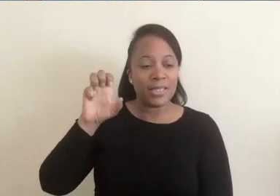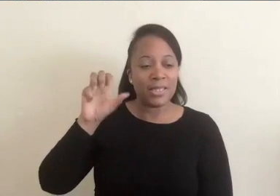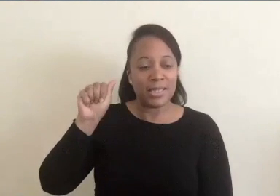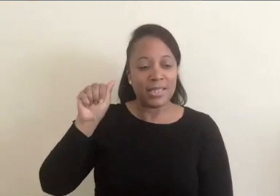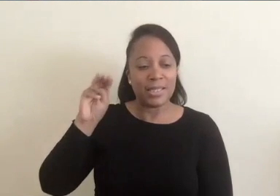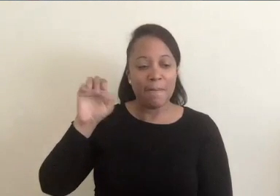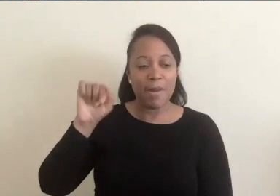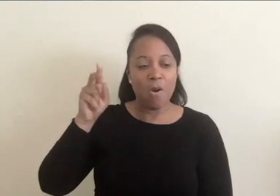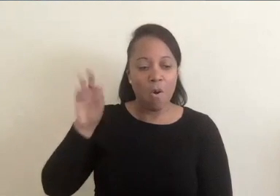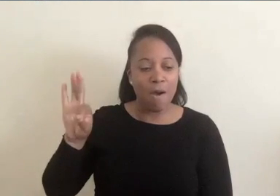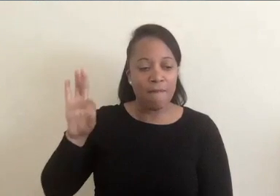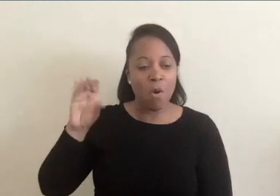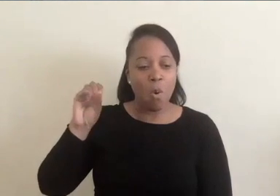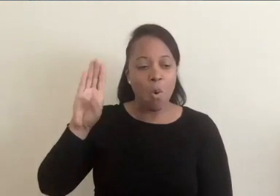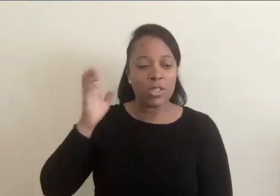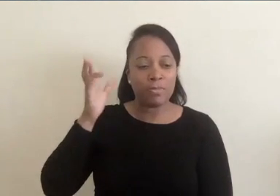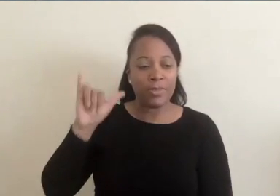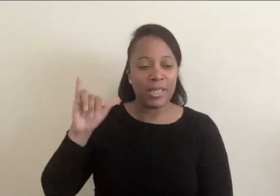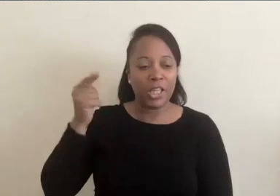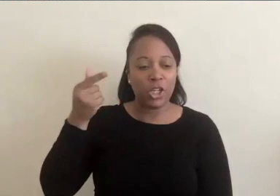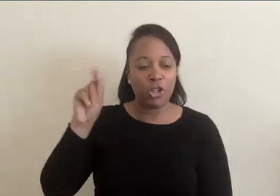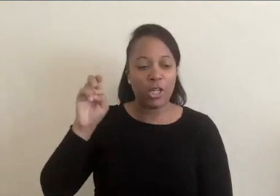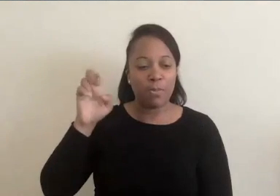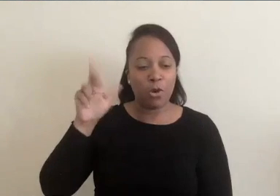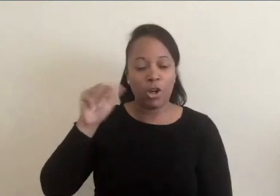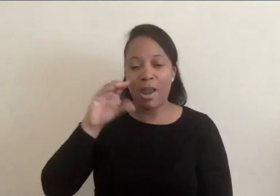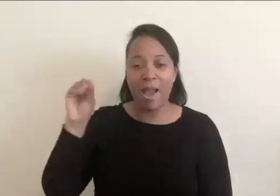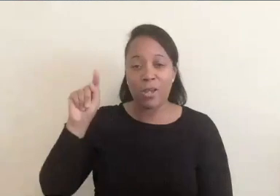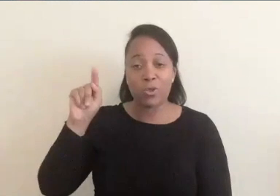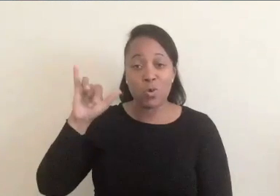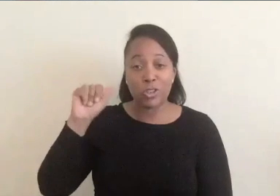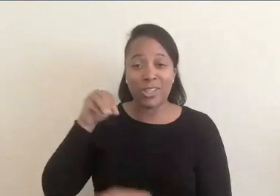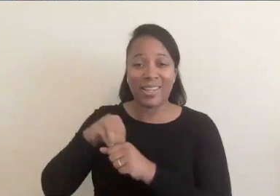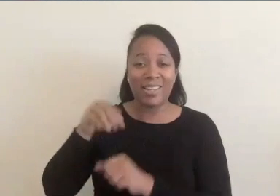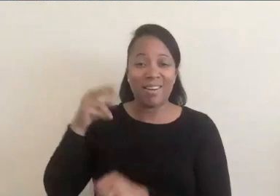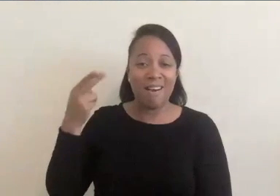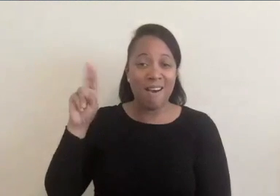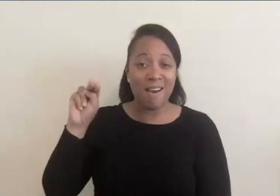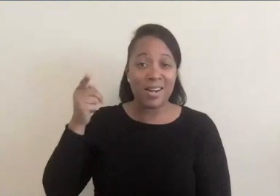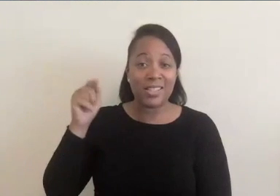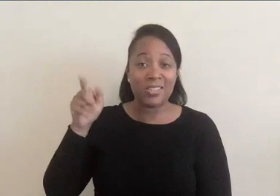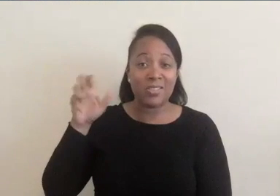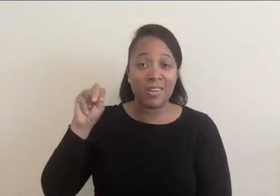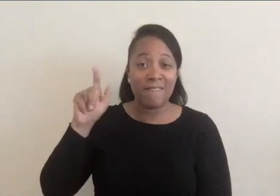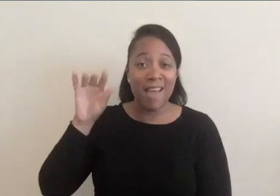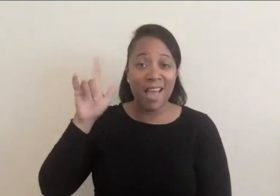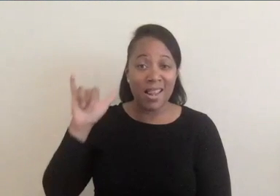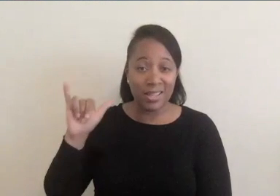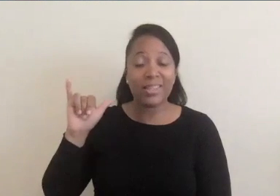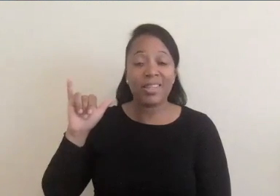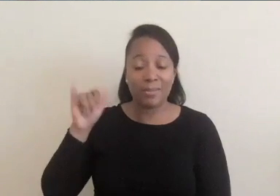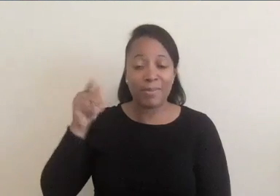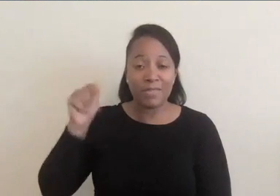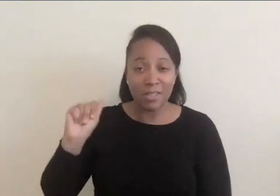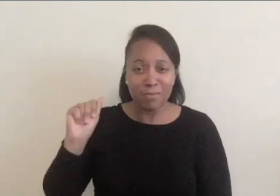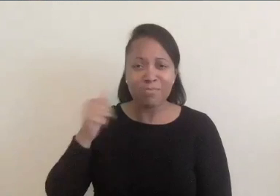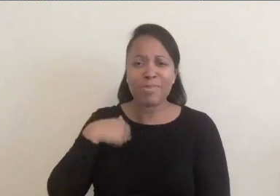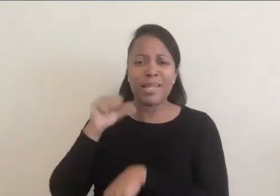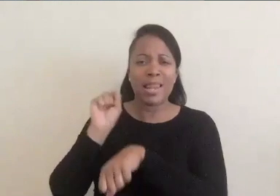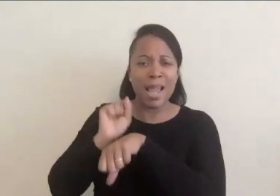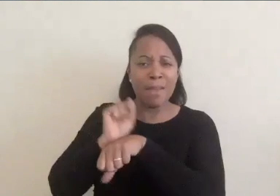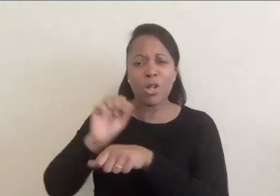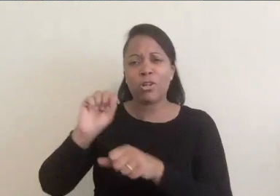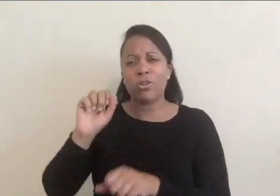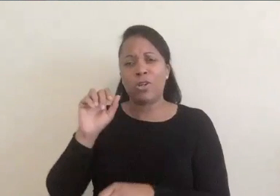of Seminoff, Ormsby, Greenberg, and Torsha in Huntington Valley, Pennsylvania. I've been a labor and employment attorney for more than